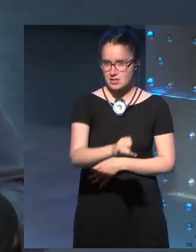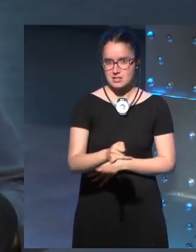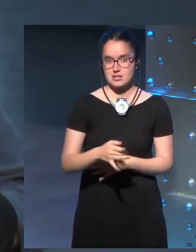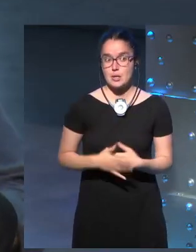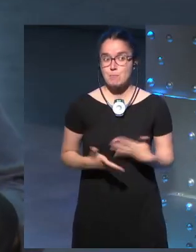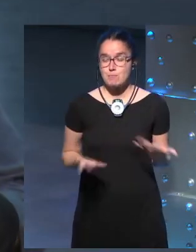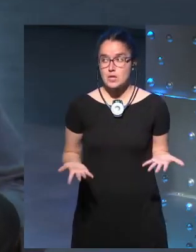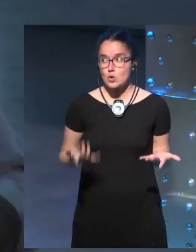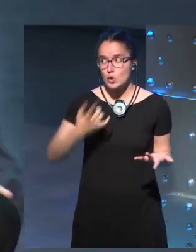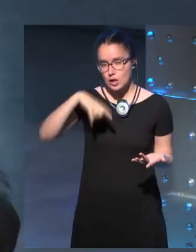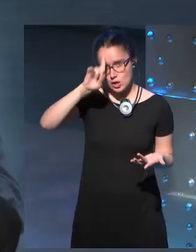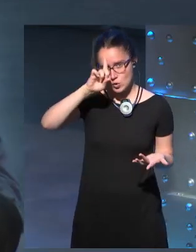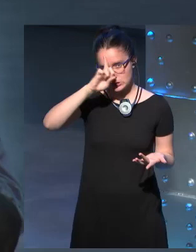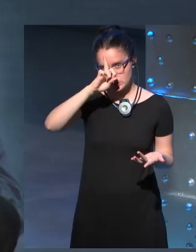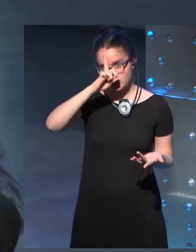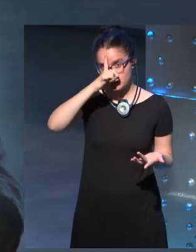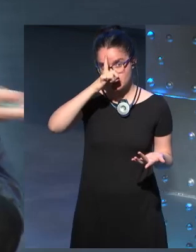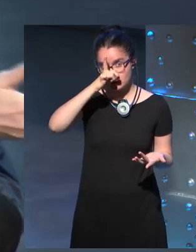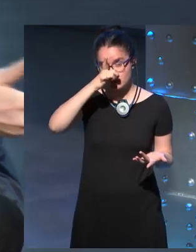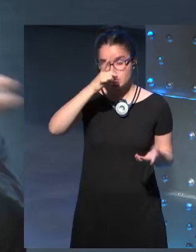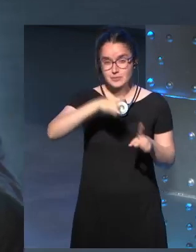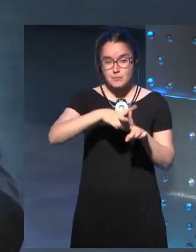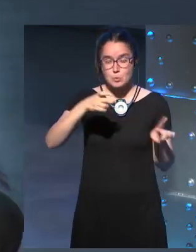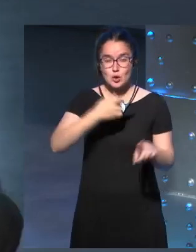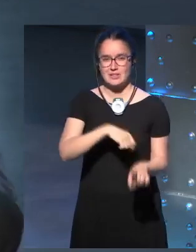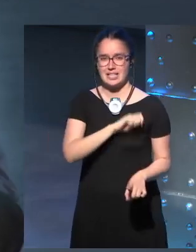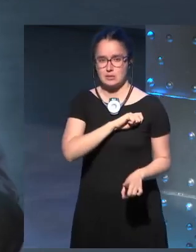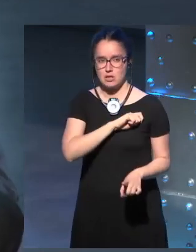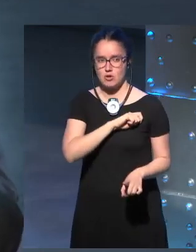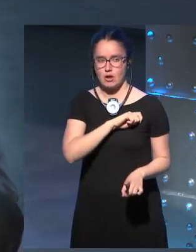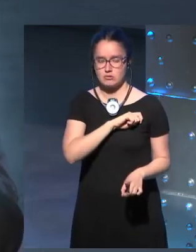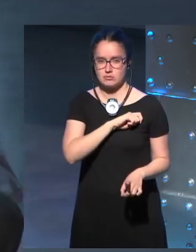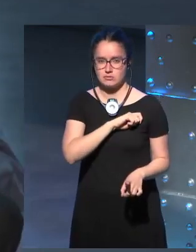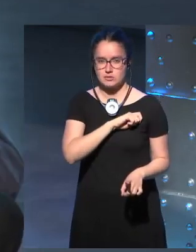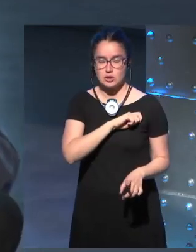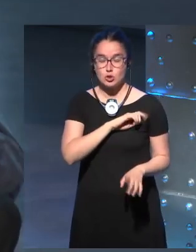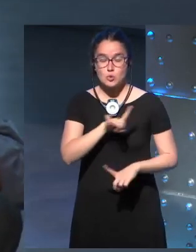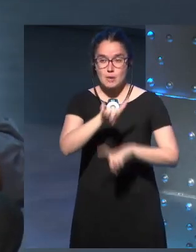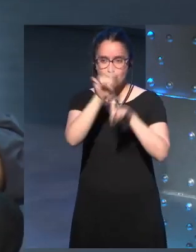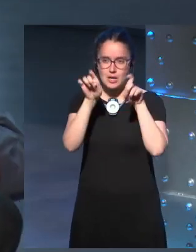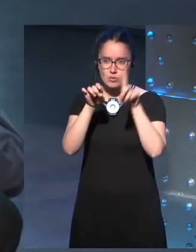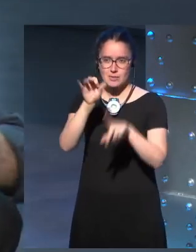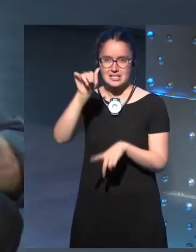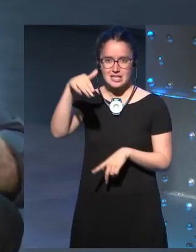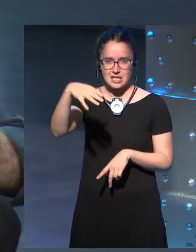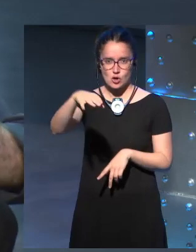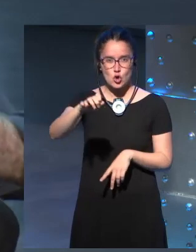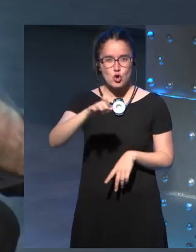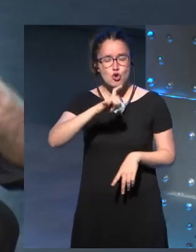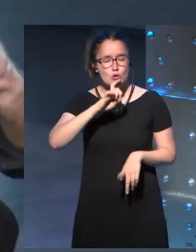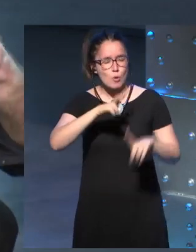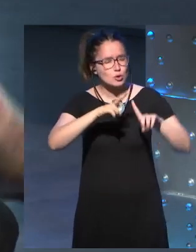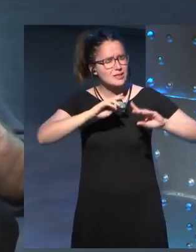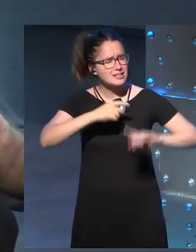know is, from a Spanish perspective, I think it's a question for Santiago, how that looks from a Spanish perspective,